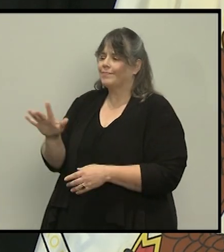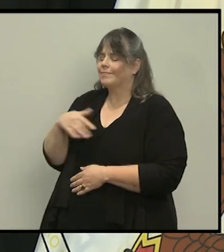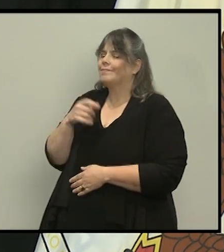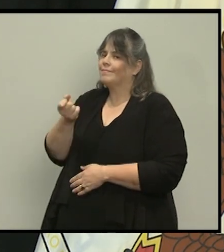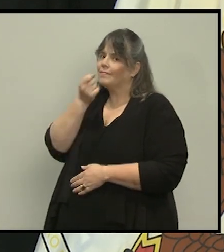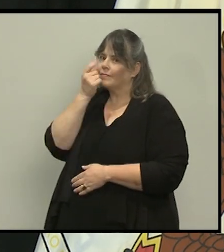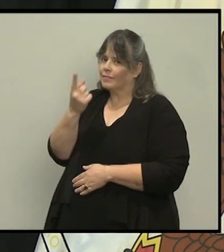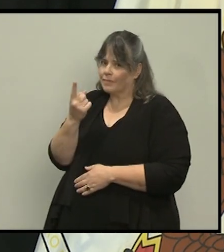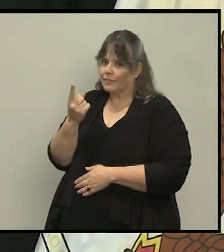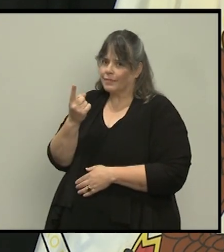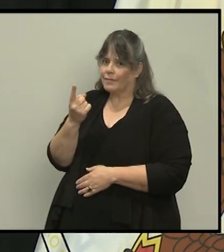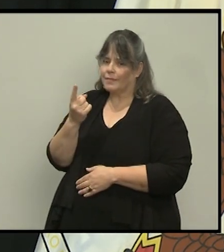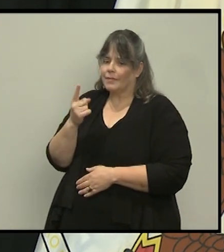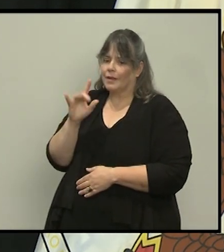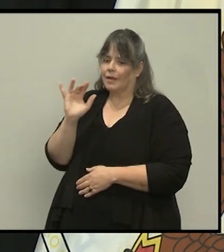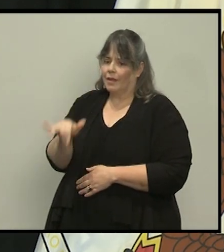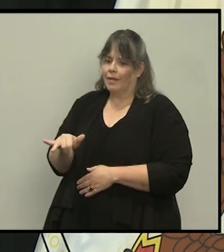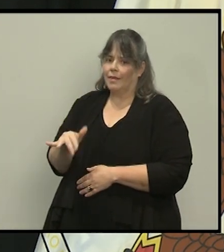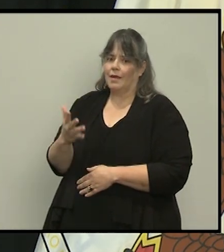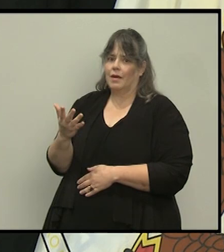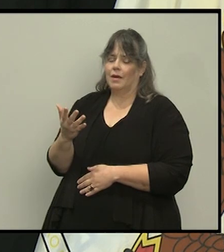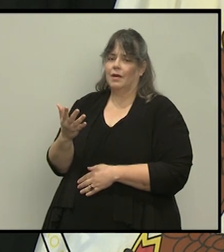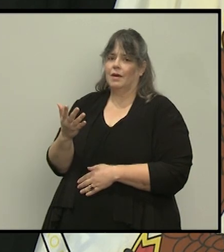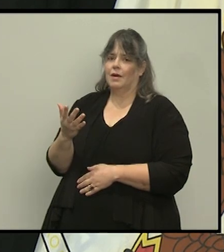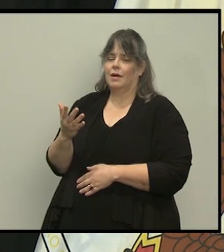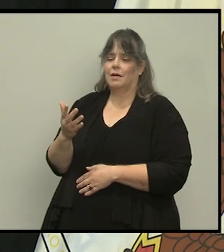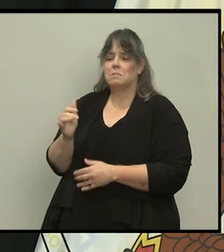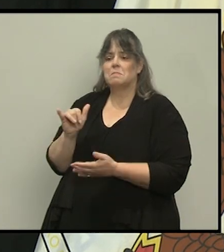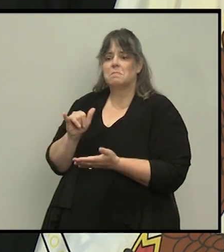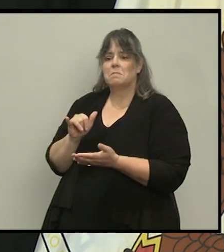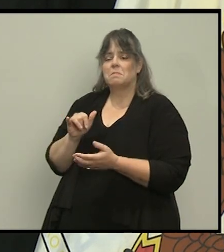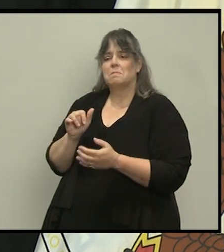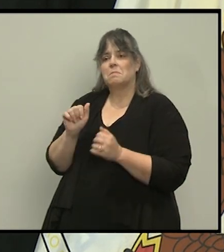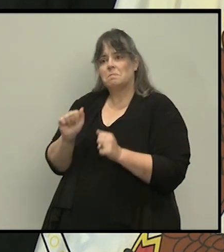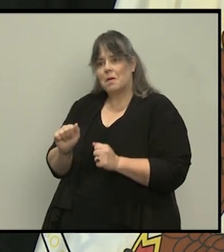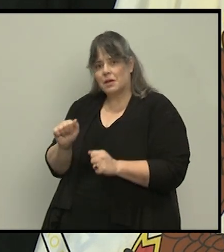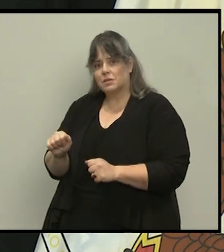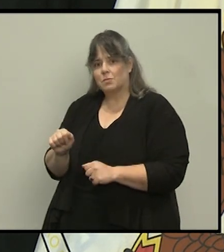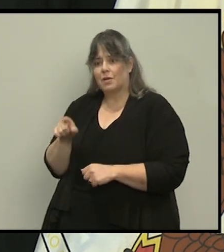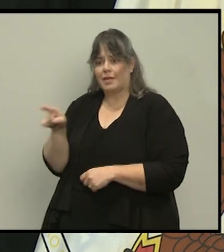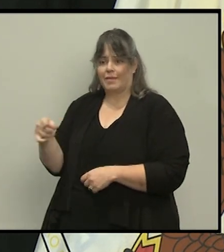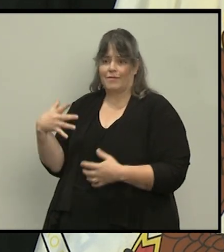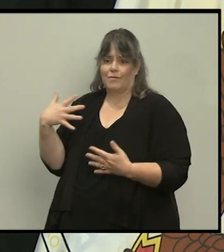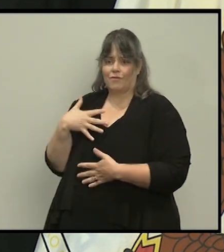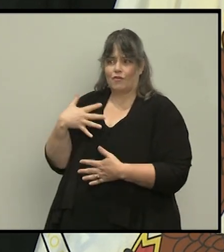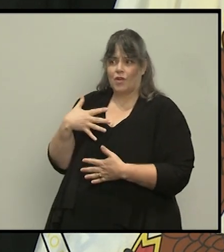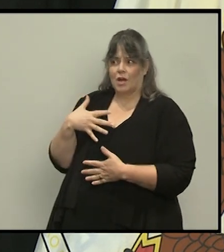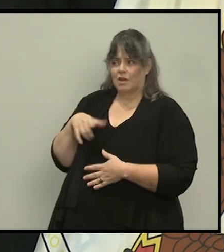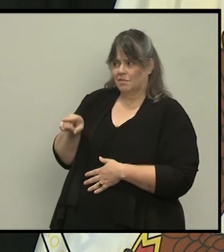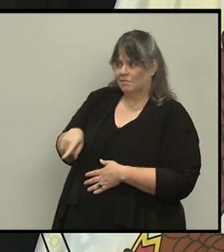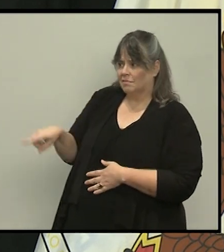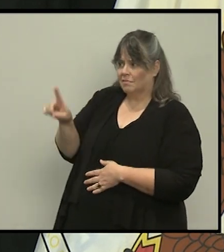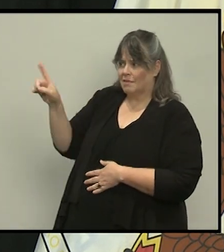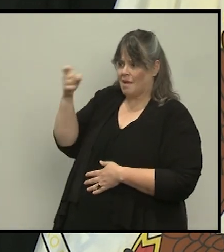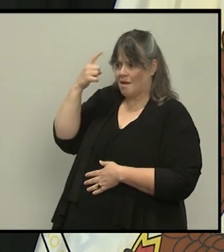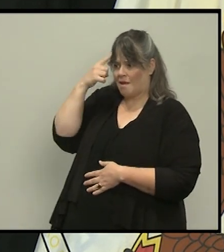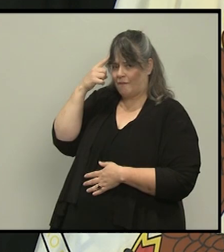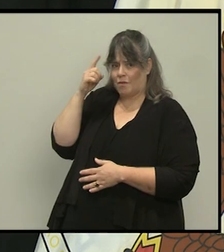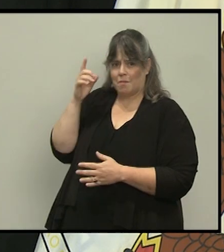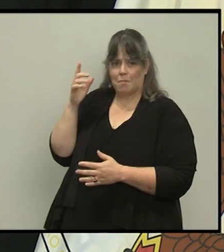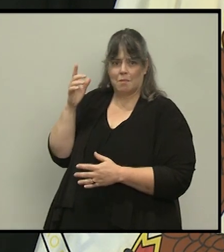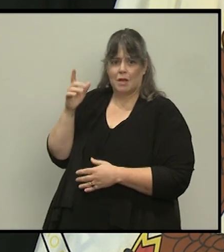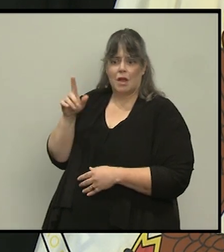understandable. It is possible that they are fearful of local government, concerned